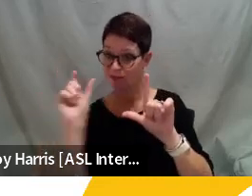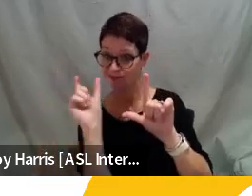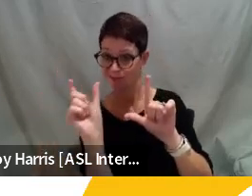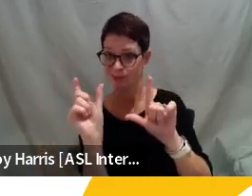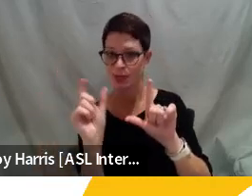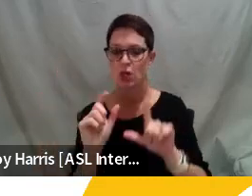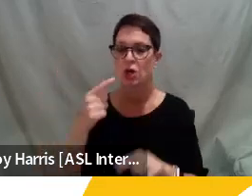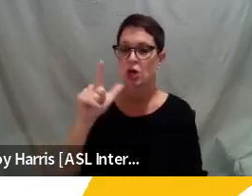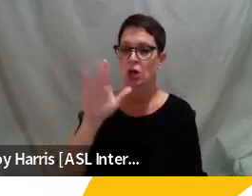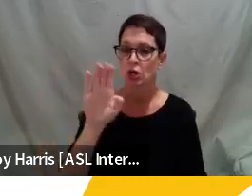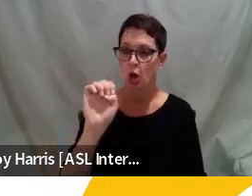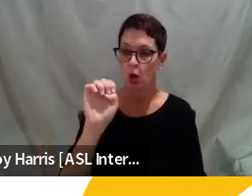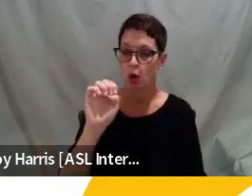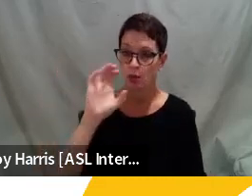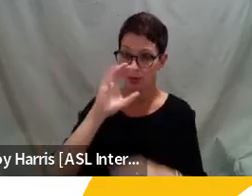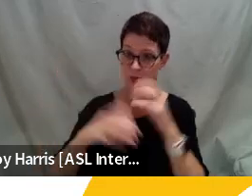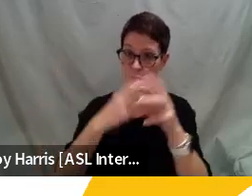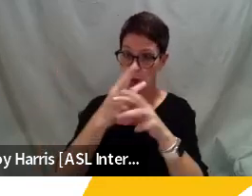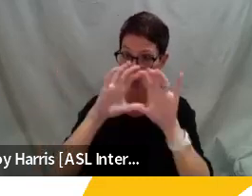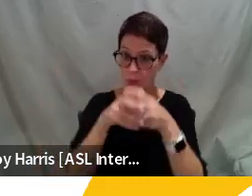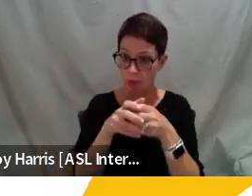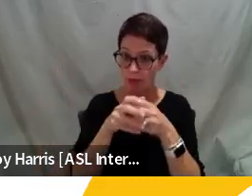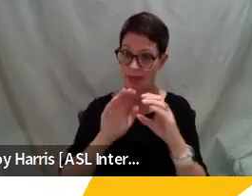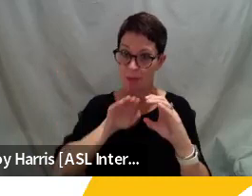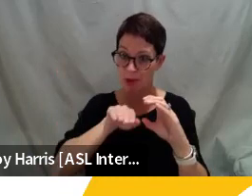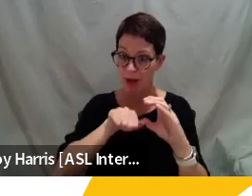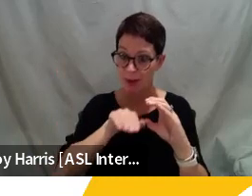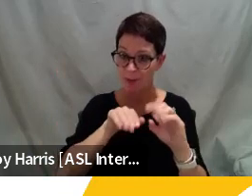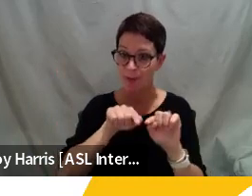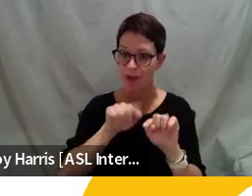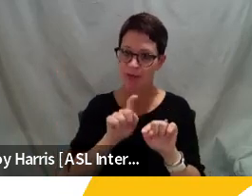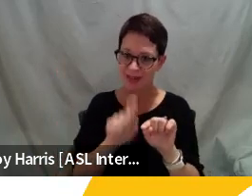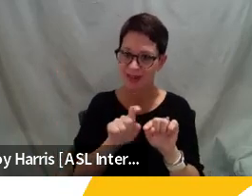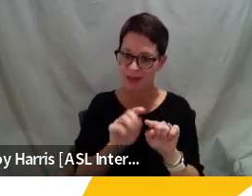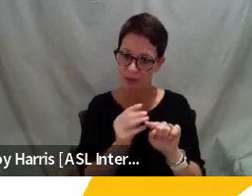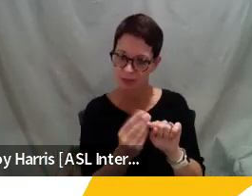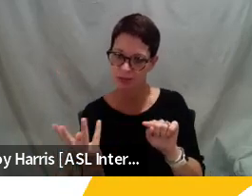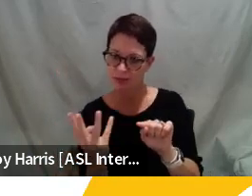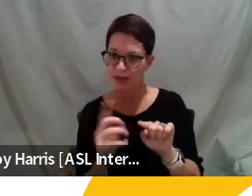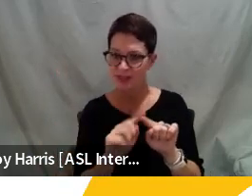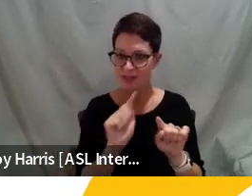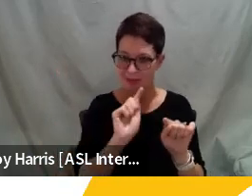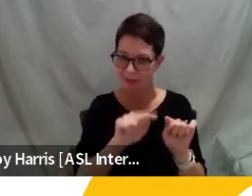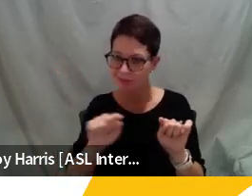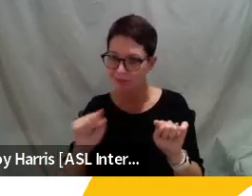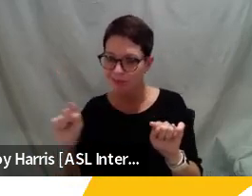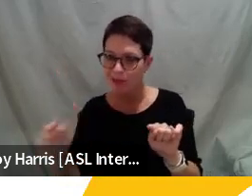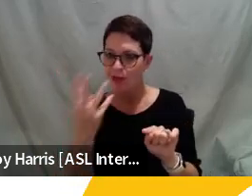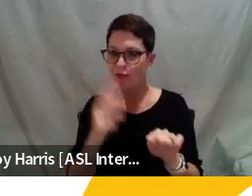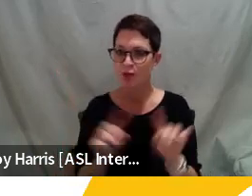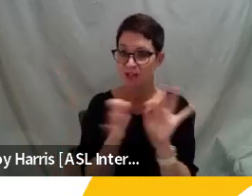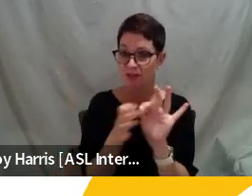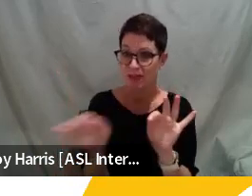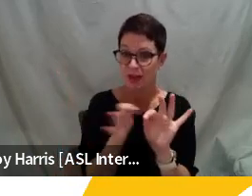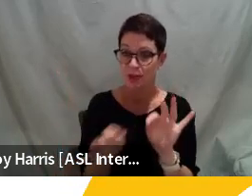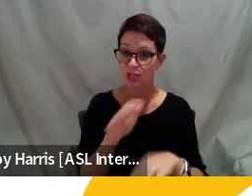globe icon at the bottom of the screen, you'll be able to see different channels that exist. So there are 4 different